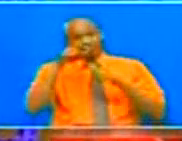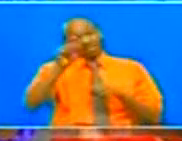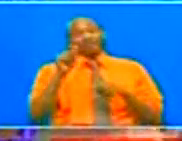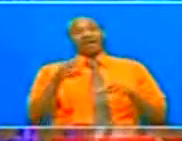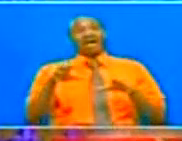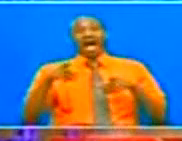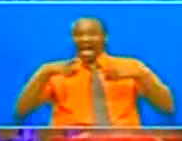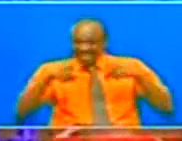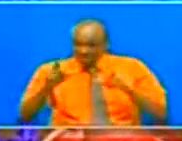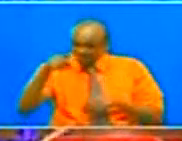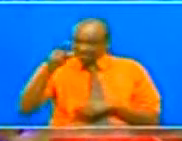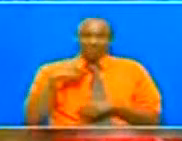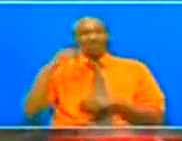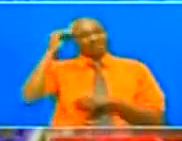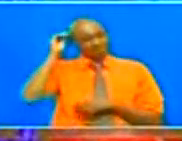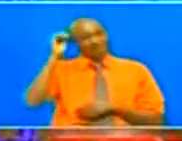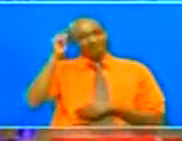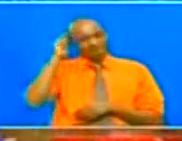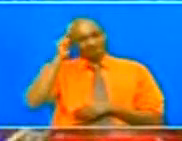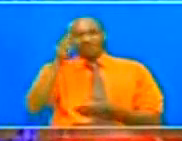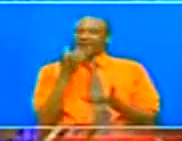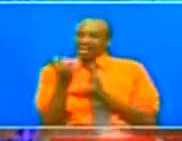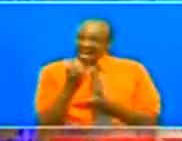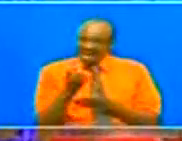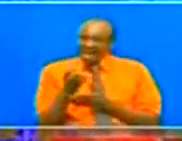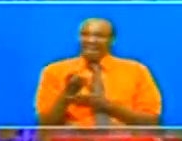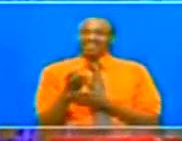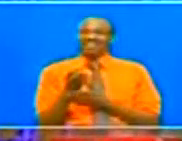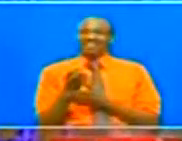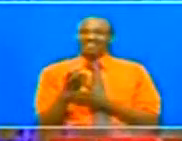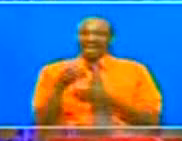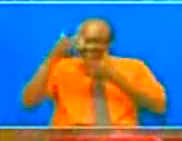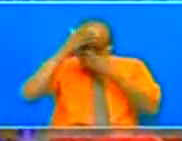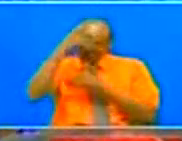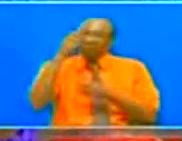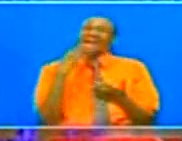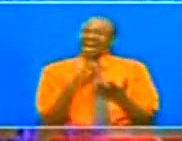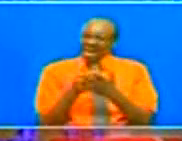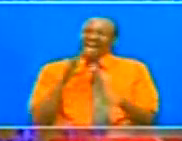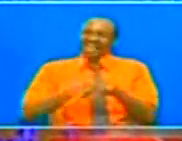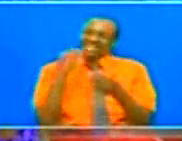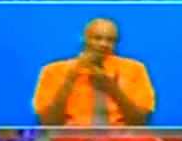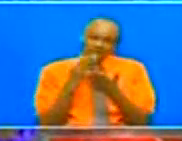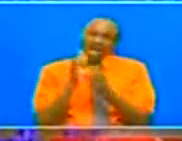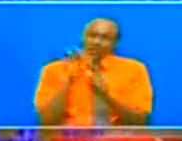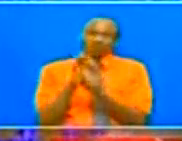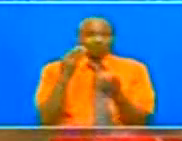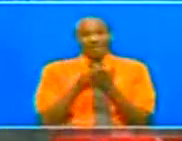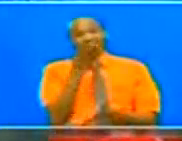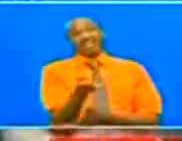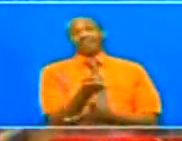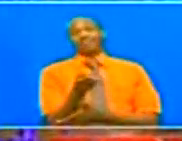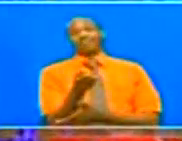to export charcoal every time, Al-Shabaab gets in return millions of dollars to finance the wars they are waging